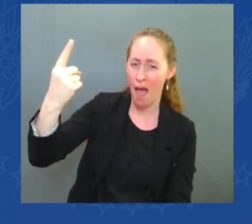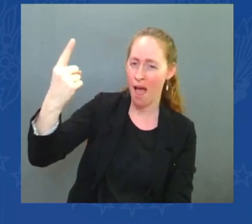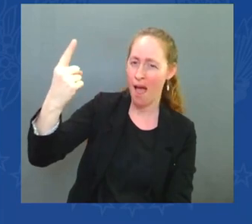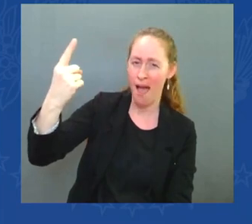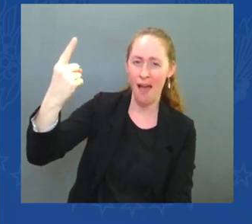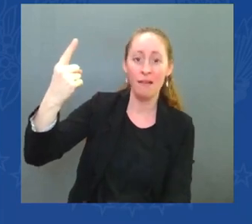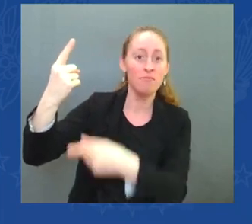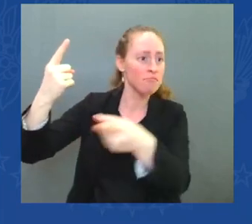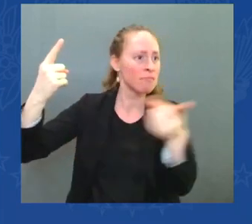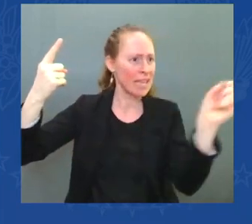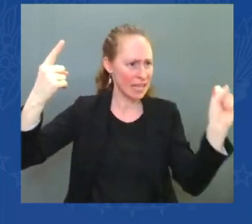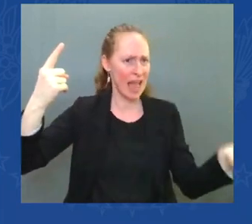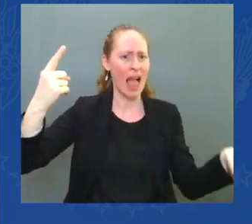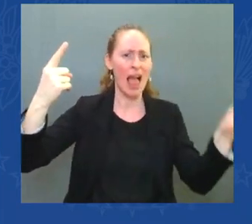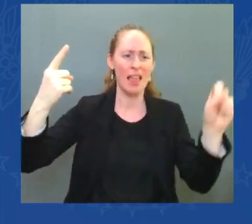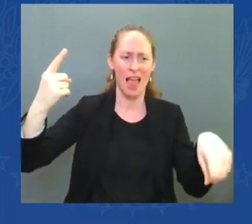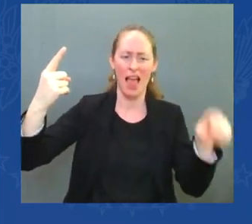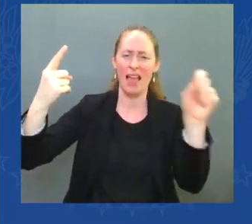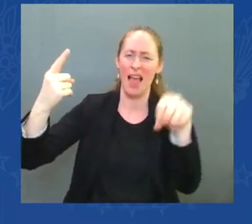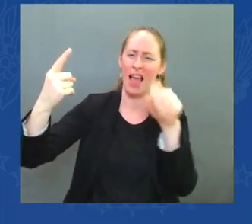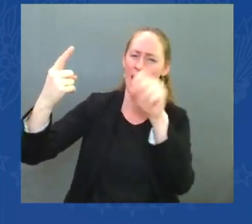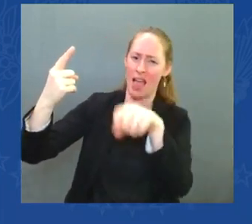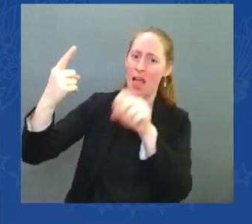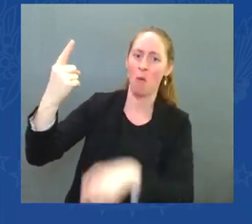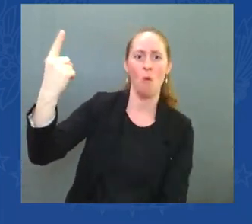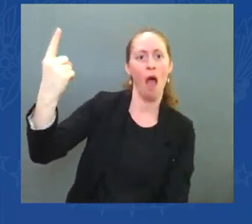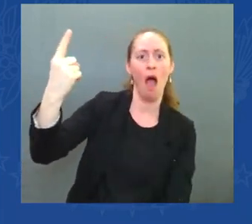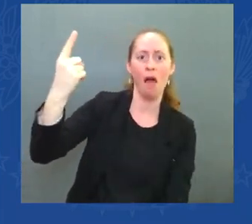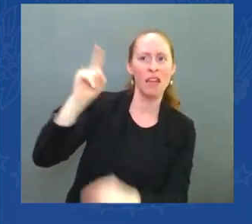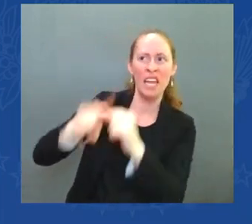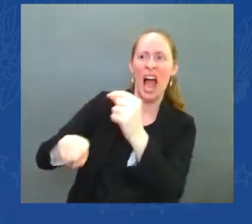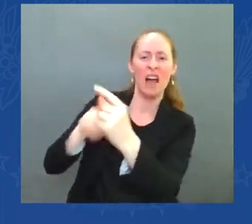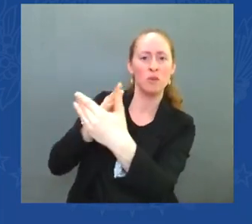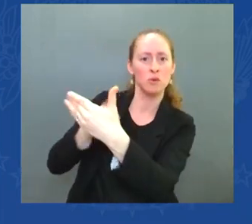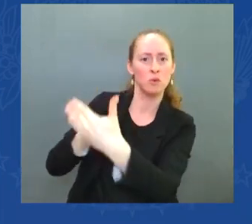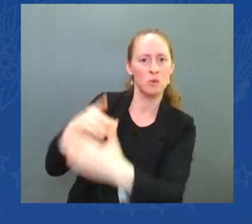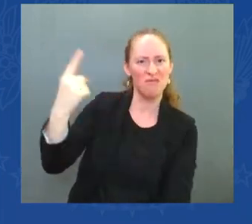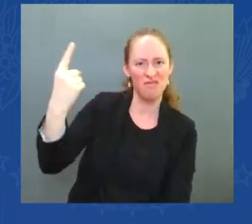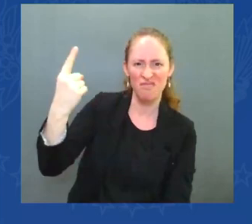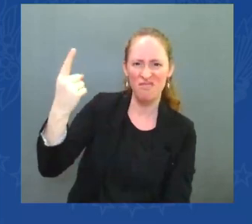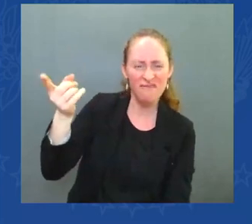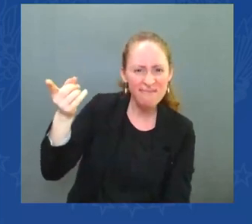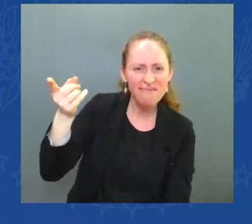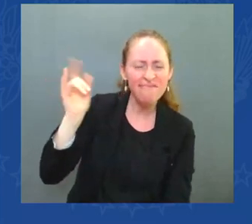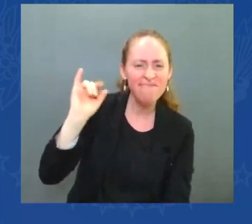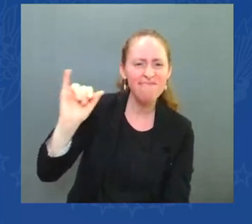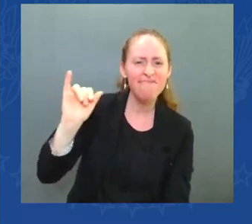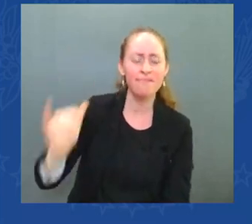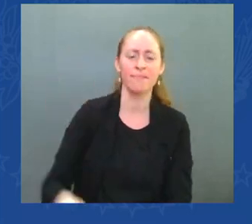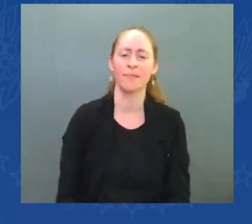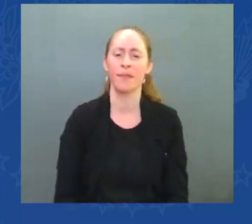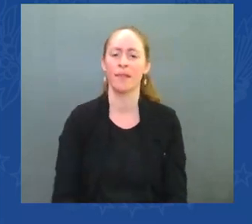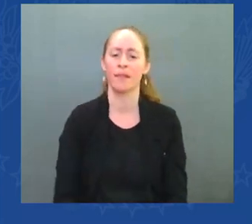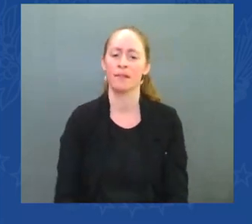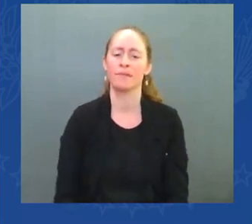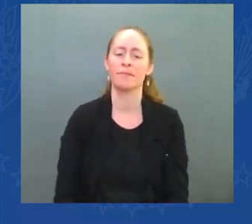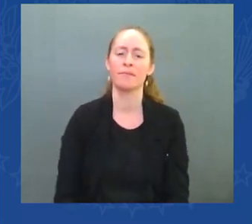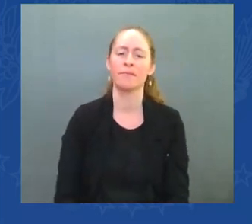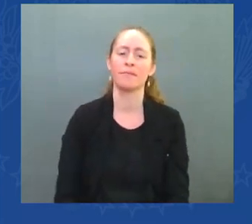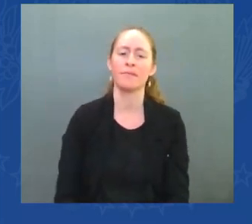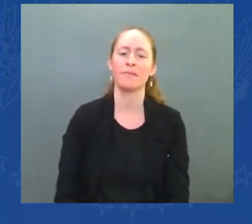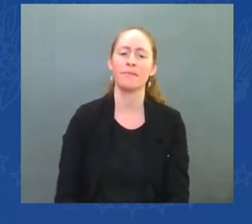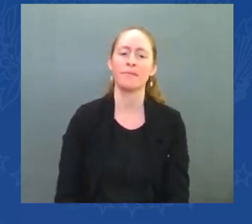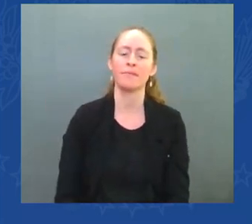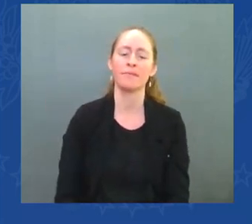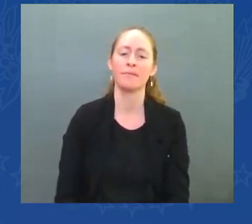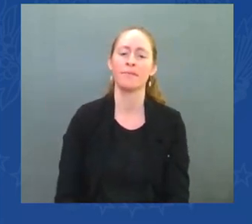being sued. Come on. In February, the families of 9 of the Sandy Hook shooting victims achieved a settlement against